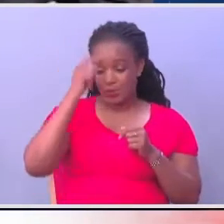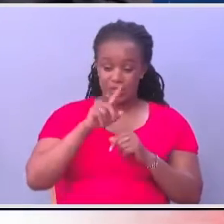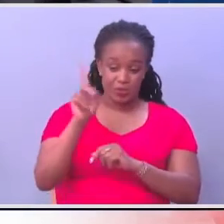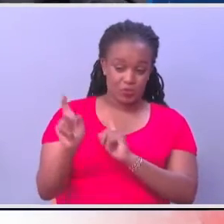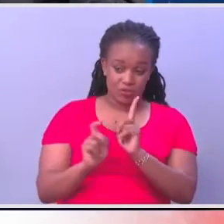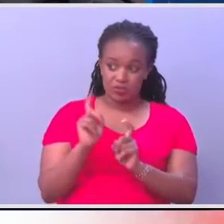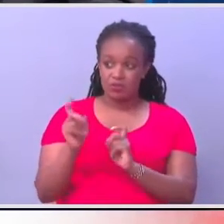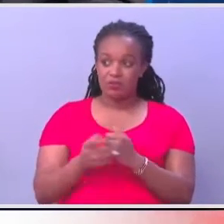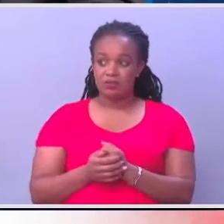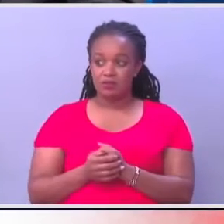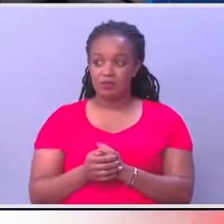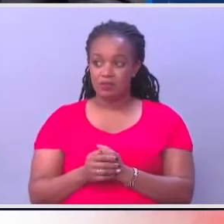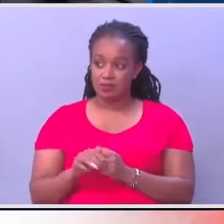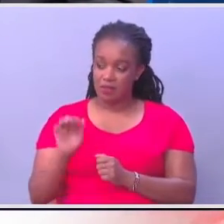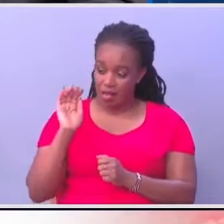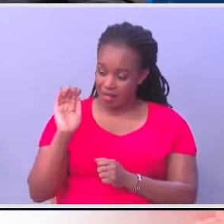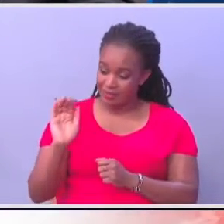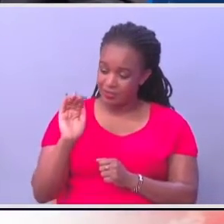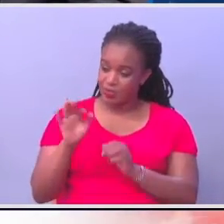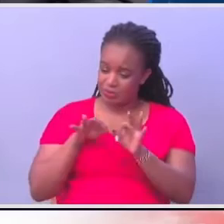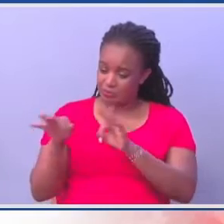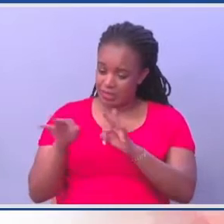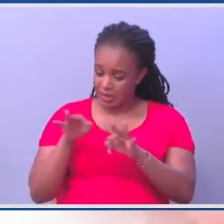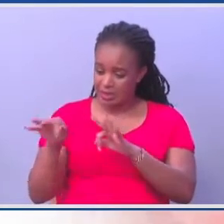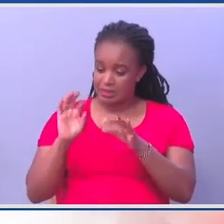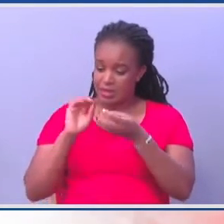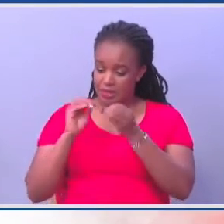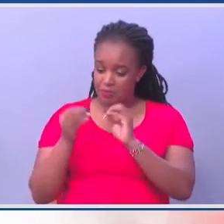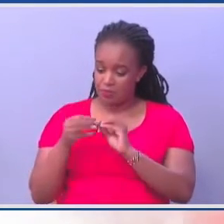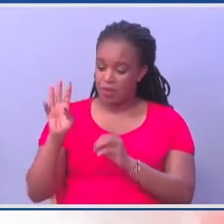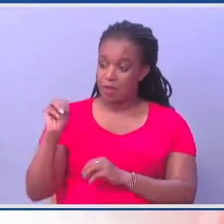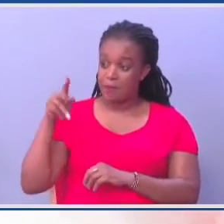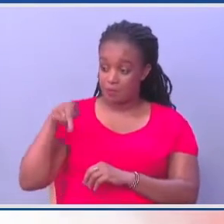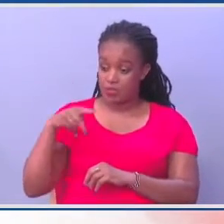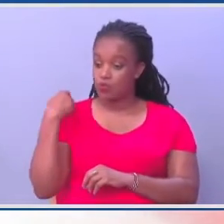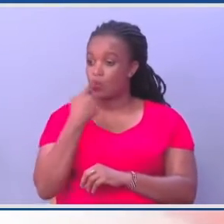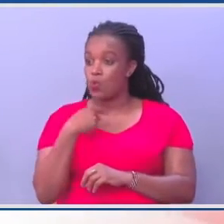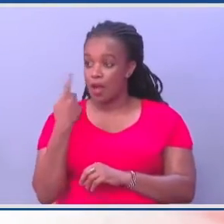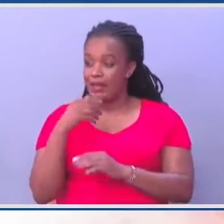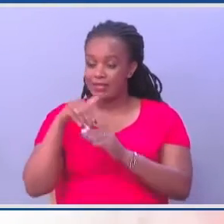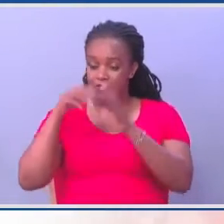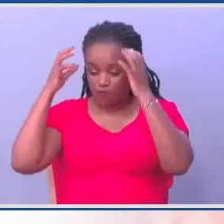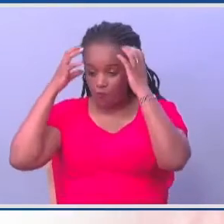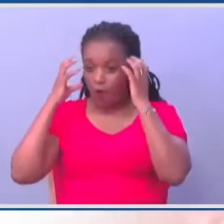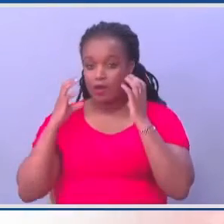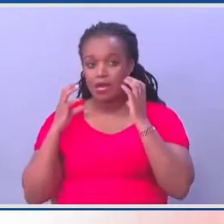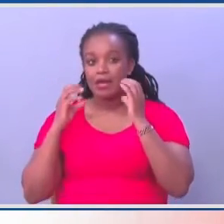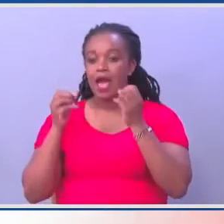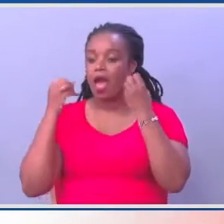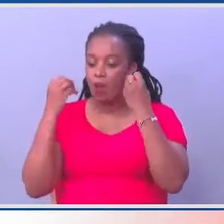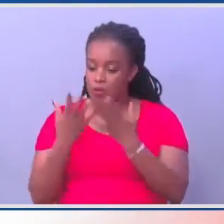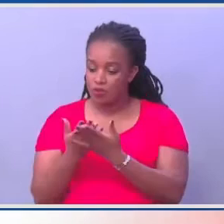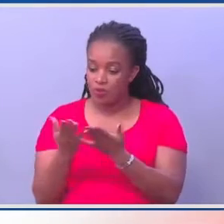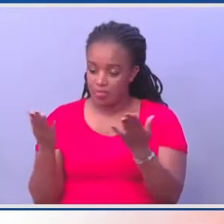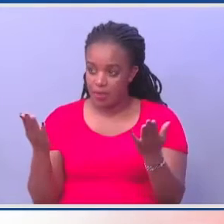fact, ask him to enumerate the number of MPs in Ford Kenya and how many of them